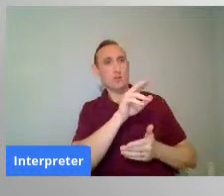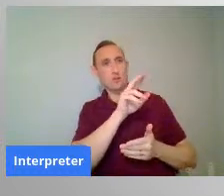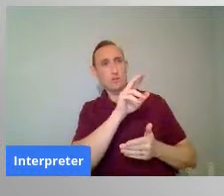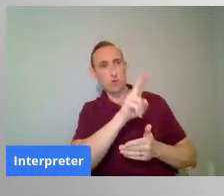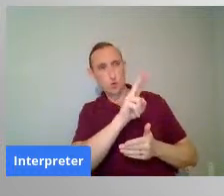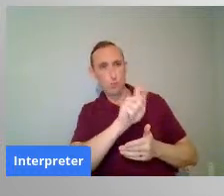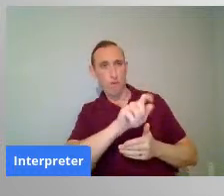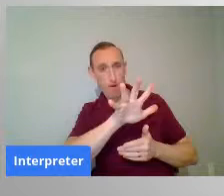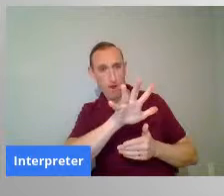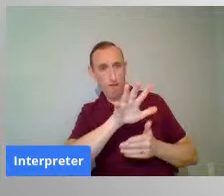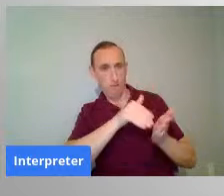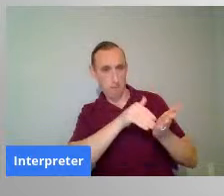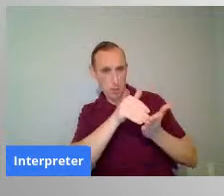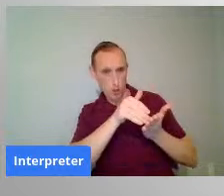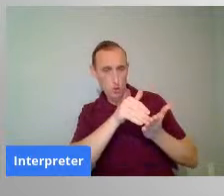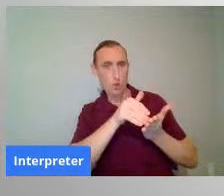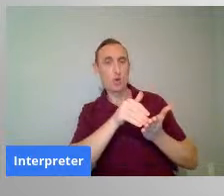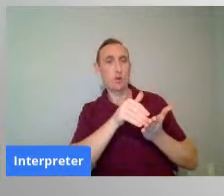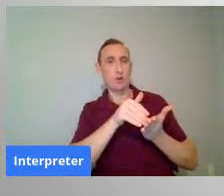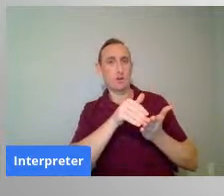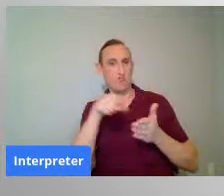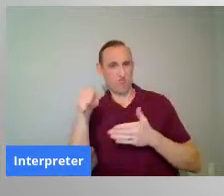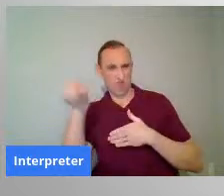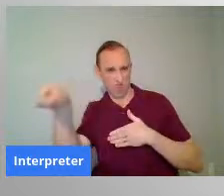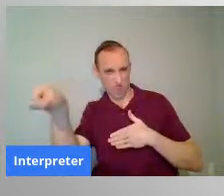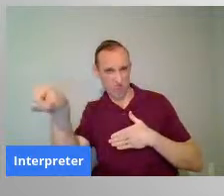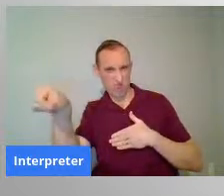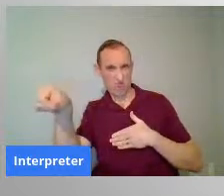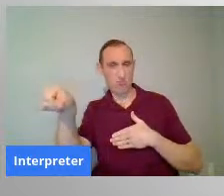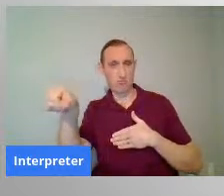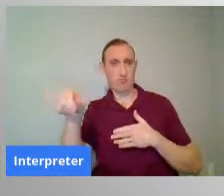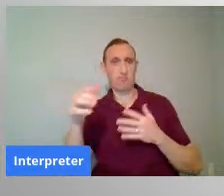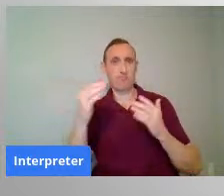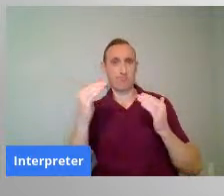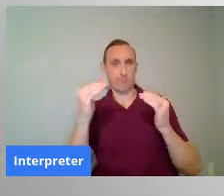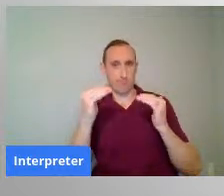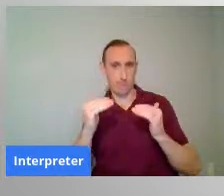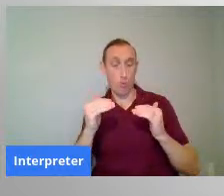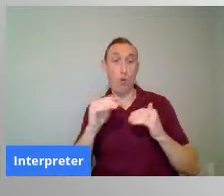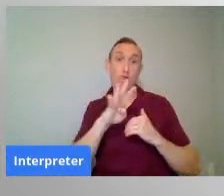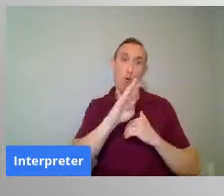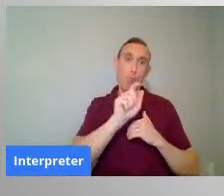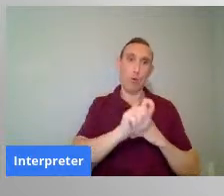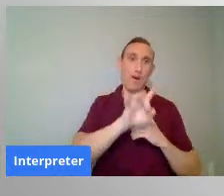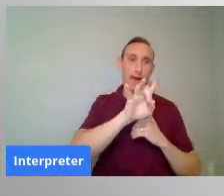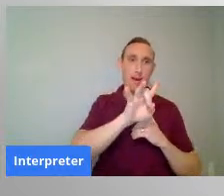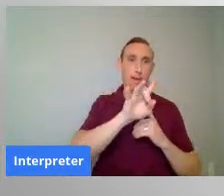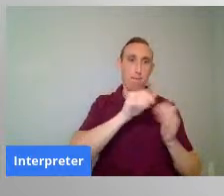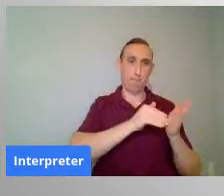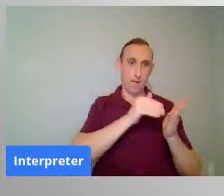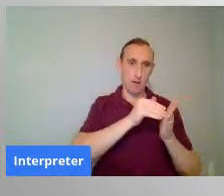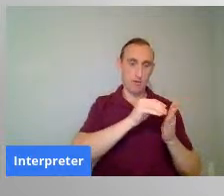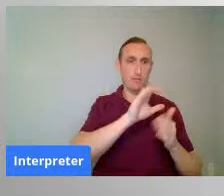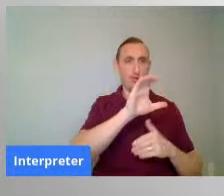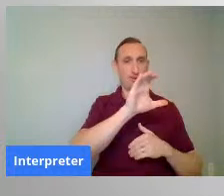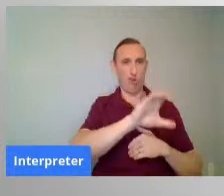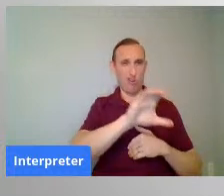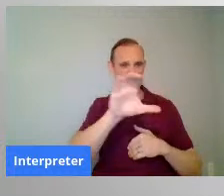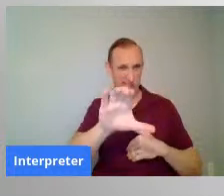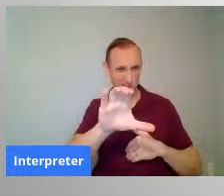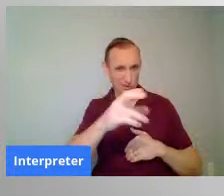We've since amended that to do the 4.8 million at Clark Central, and then the I think